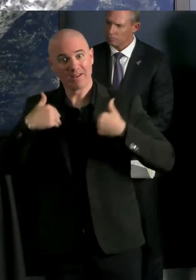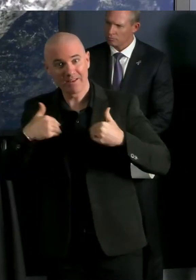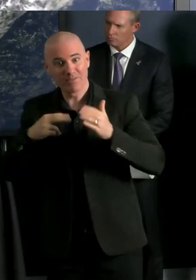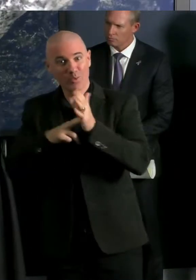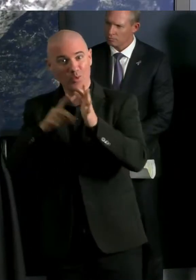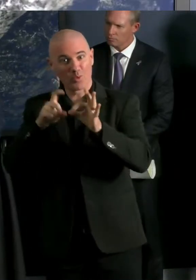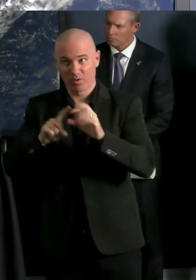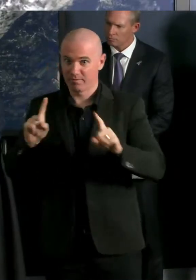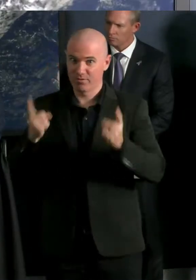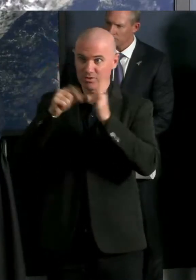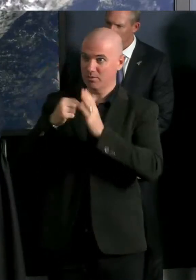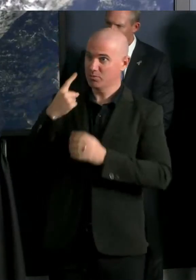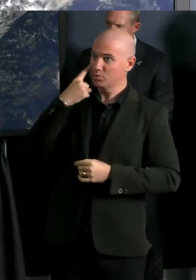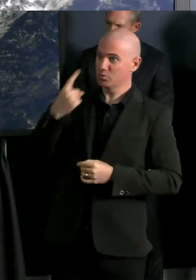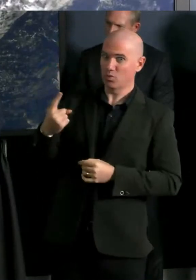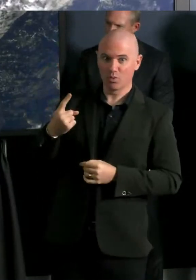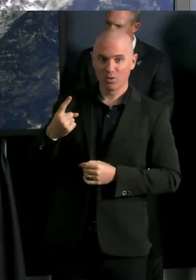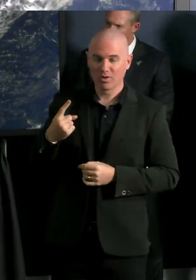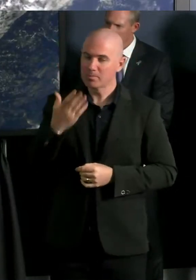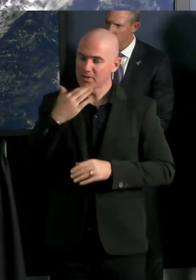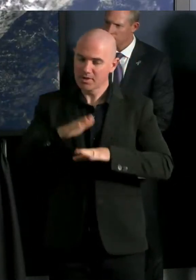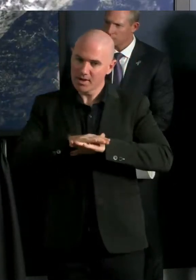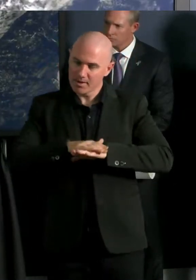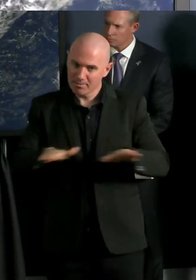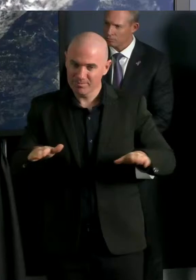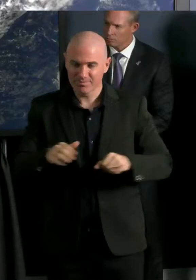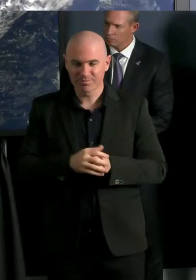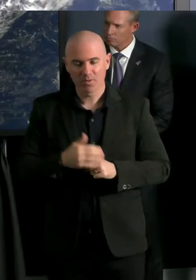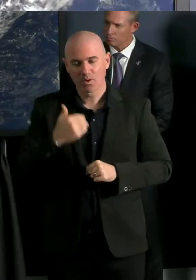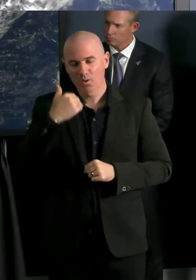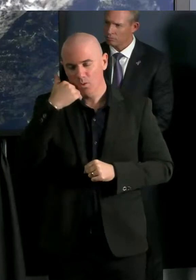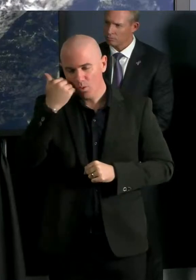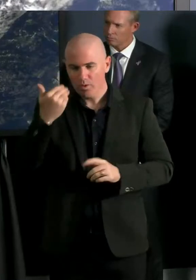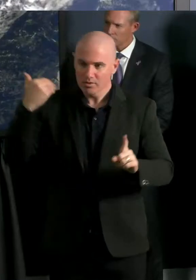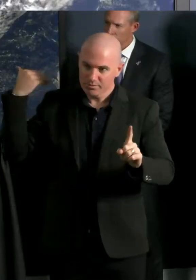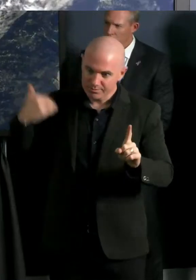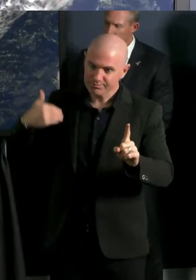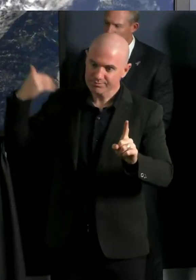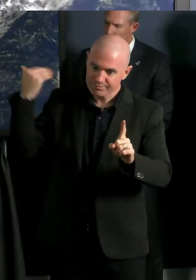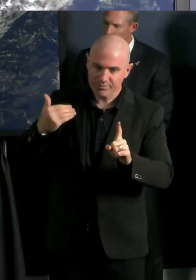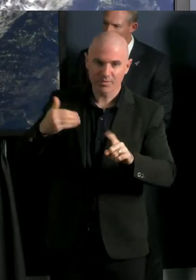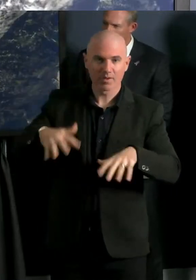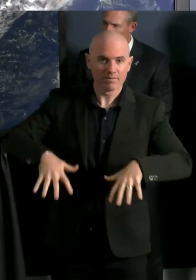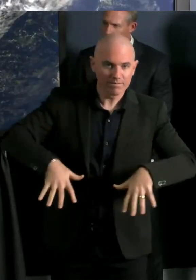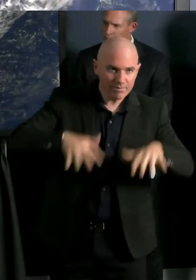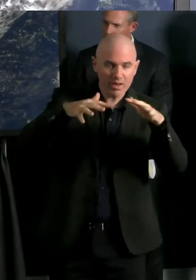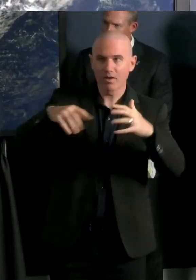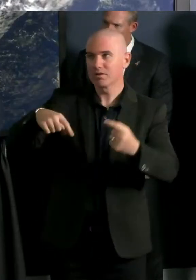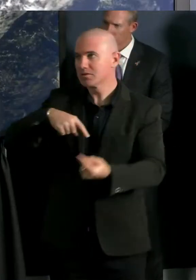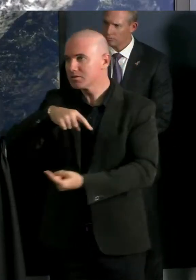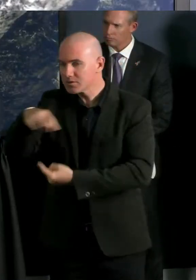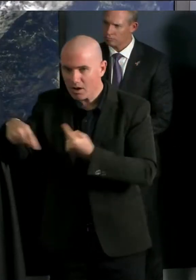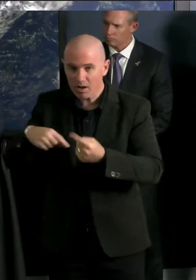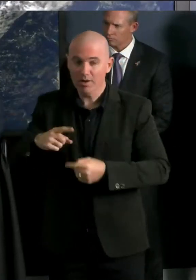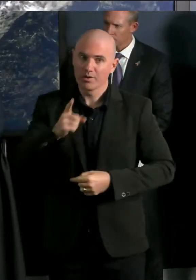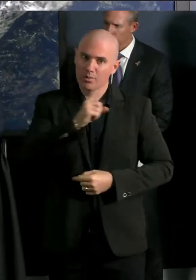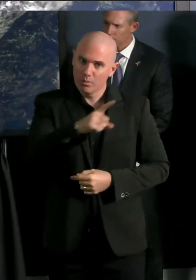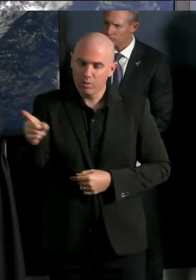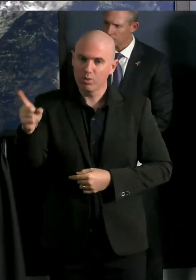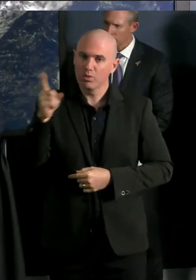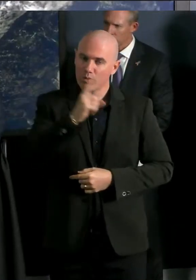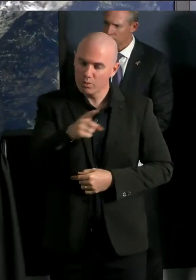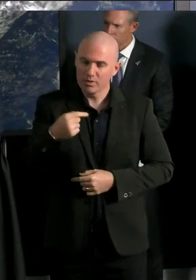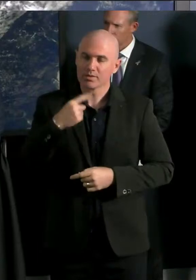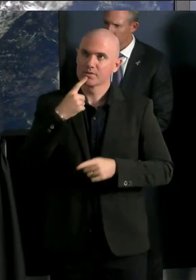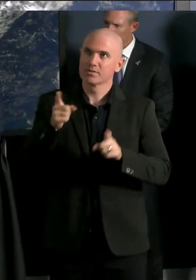Sadly, we get up here and have this conversation when there's flooding and cyclones. And for some reason, someone always drives through those